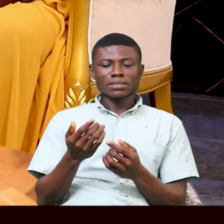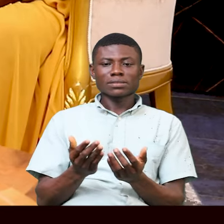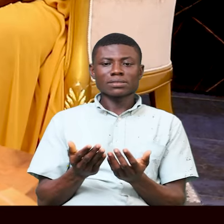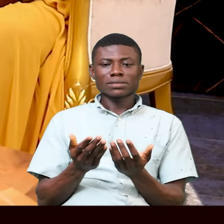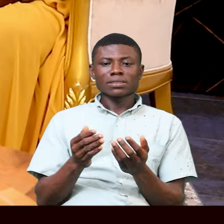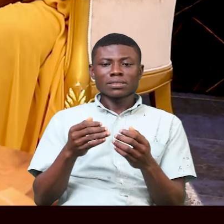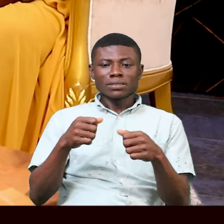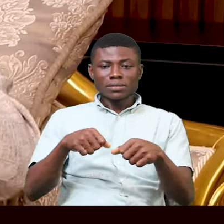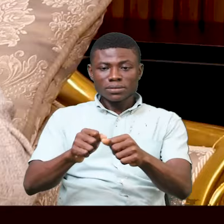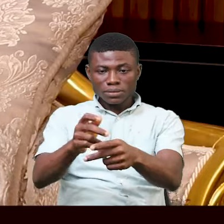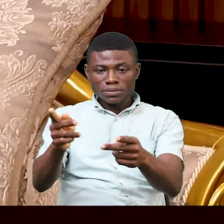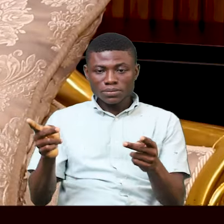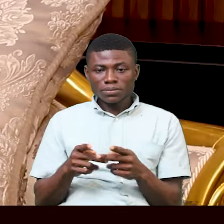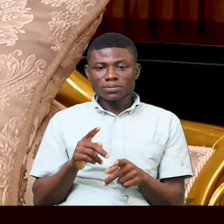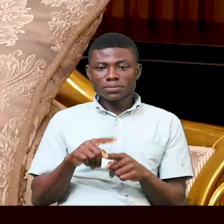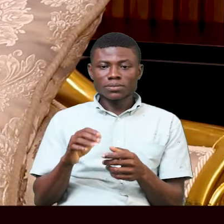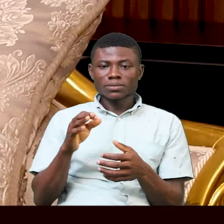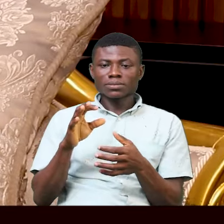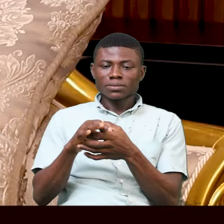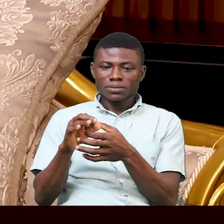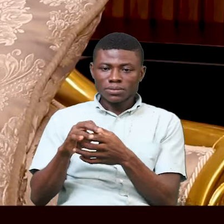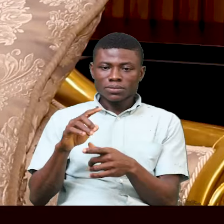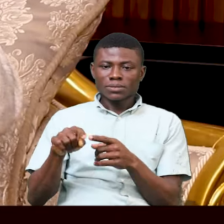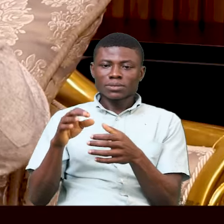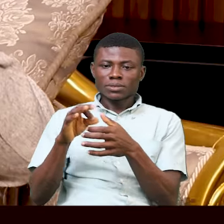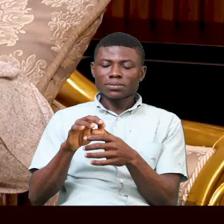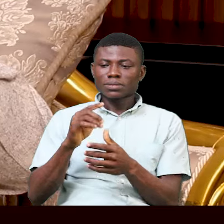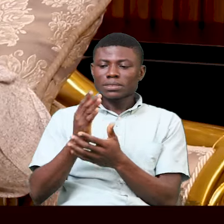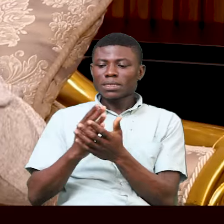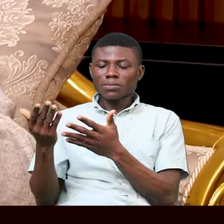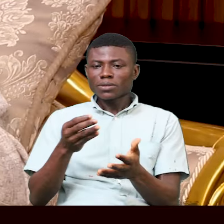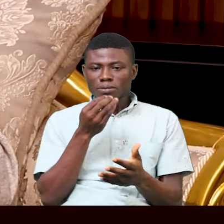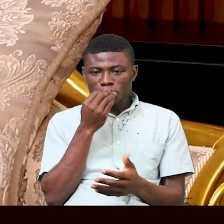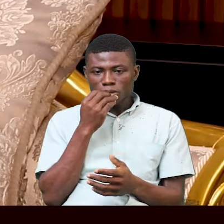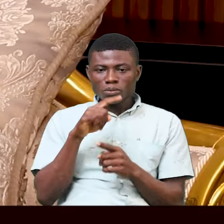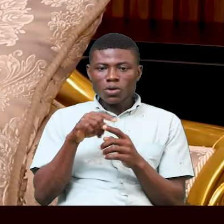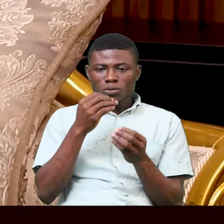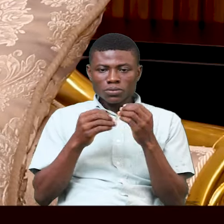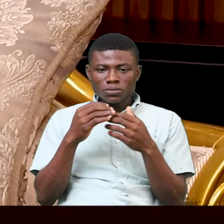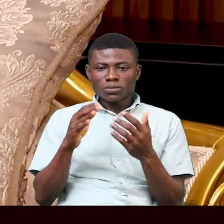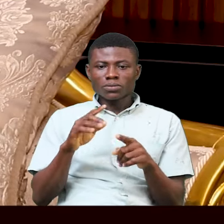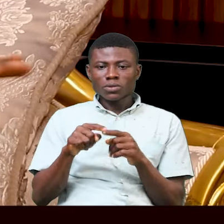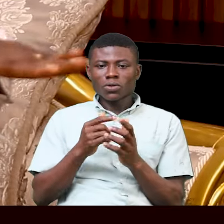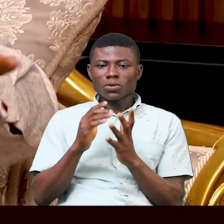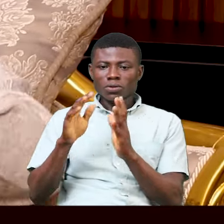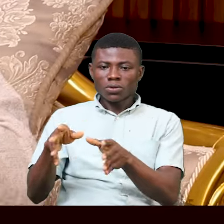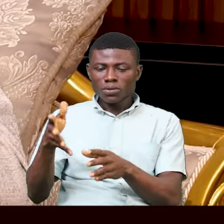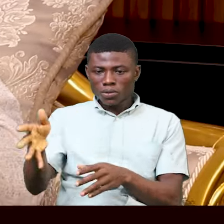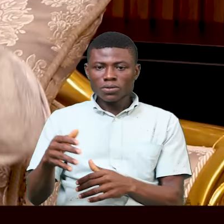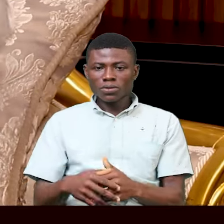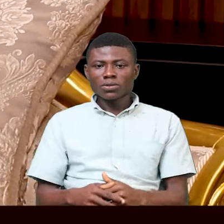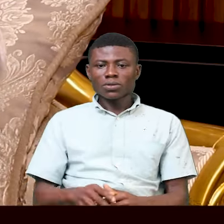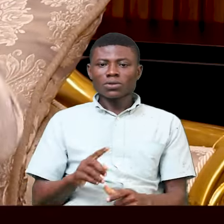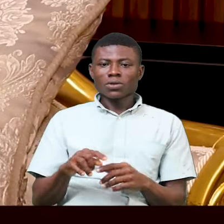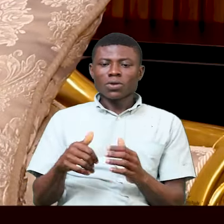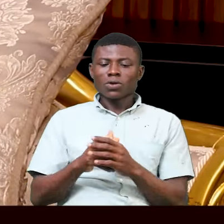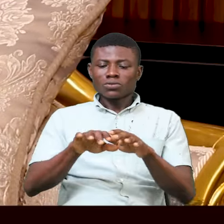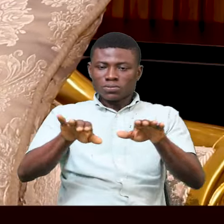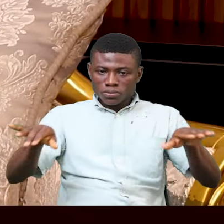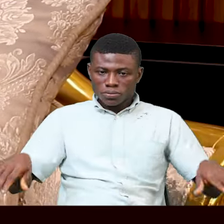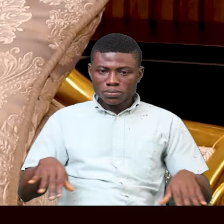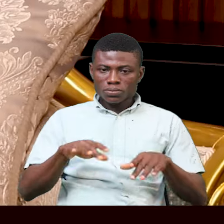joined okay but e bidin nuane ni niamma bae won didi wie ya no mo gae niamma no guo and they were